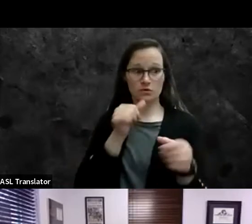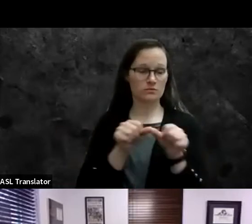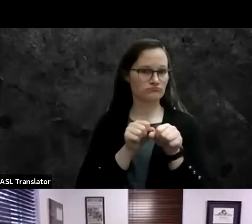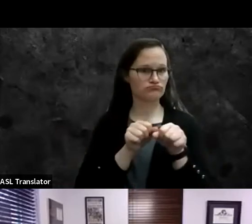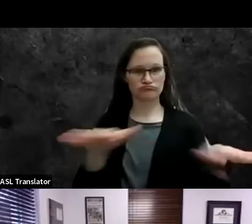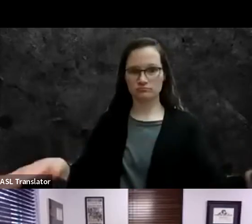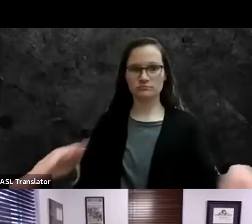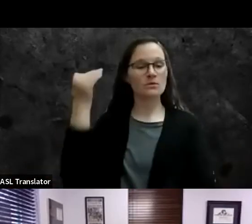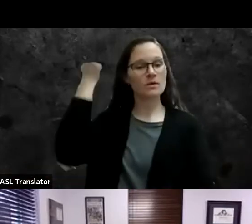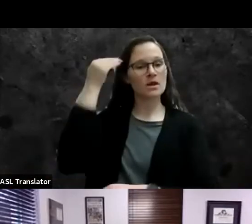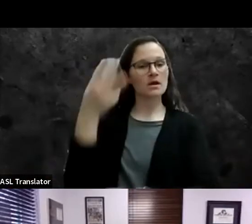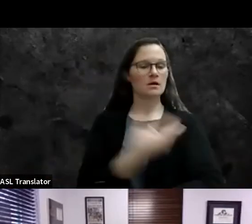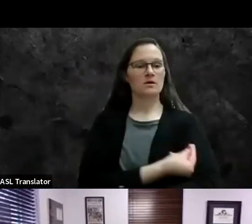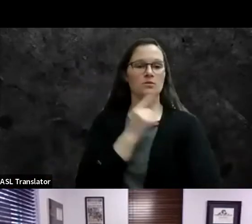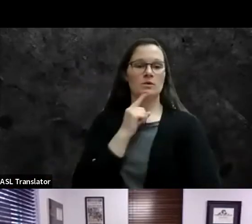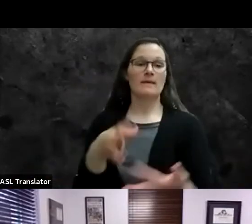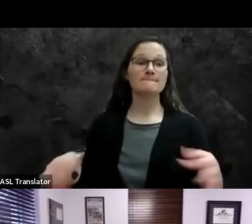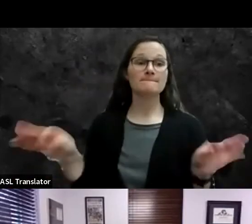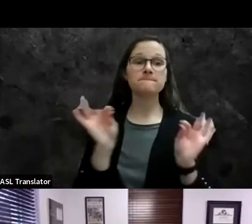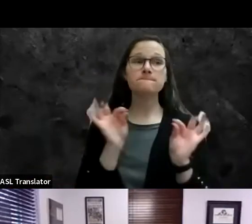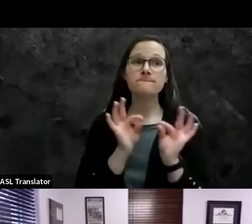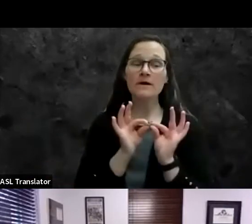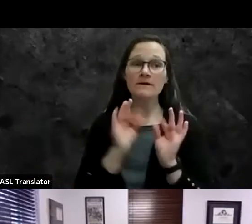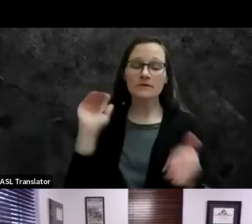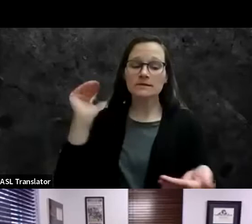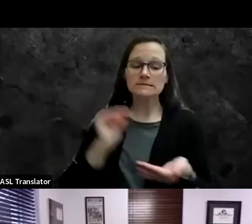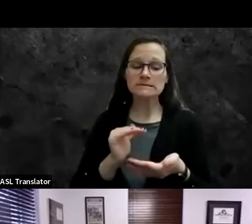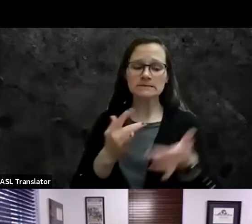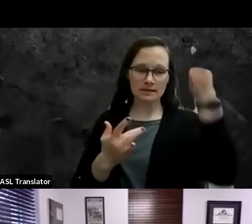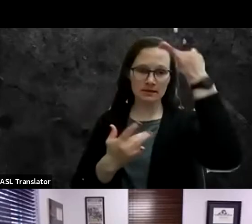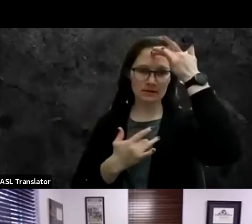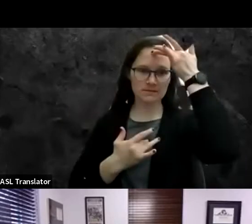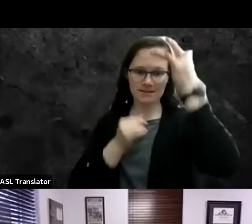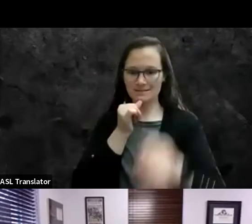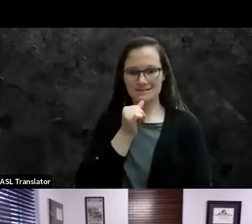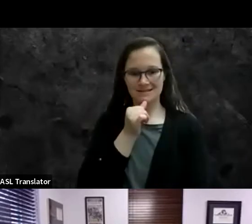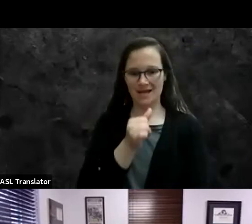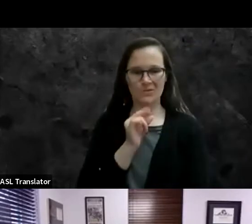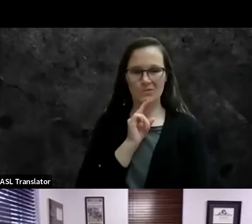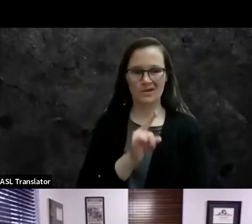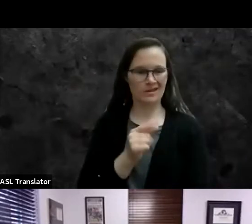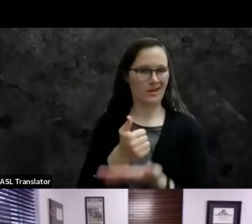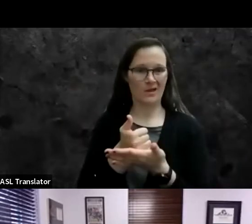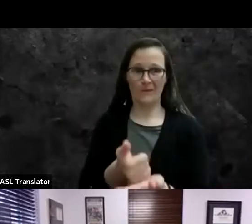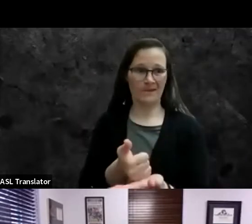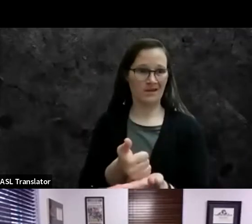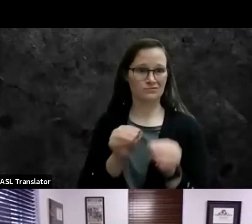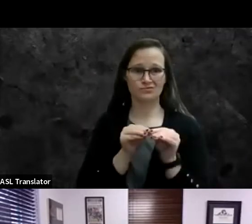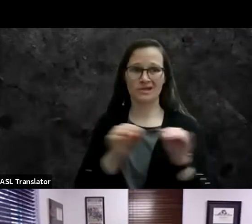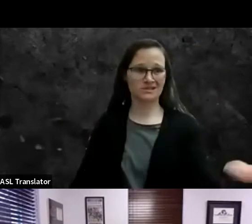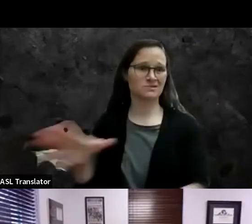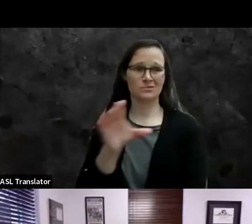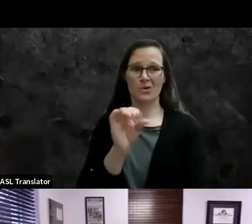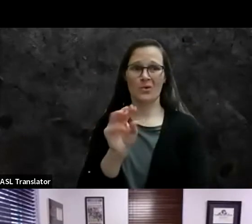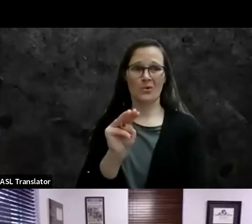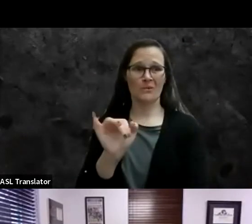that vaccination, while it's critically important for minimizing illness, is not helping as much in protecting against transmission with Omicron,